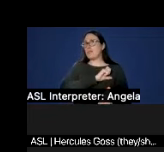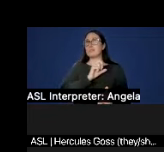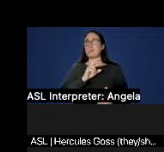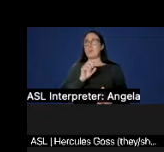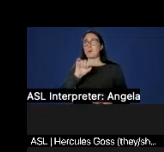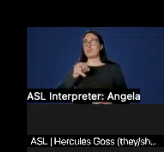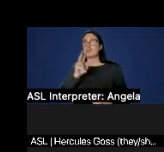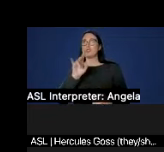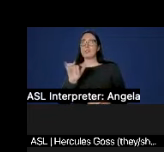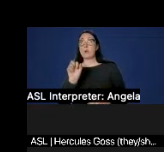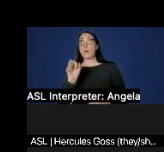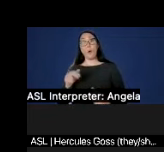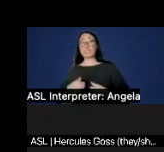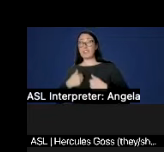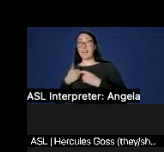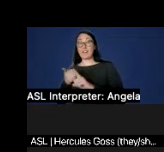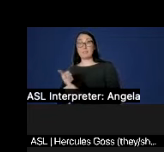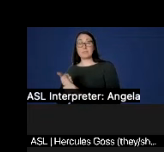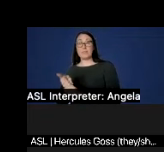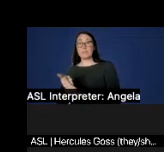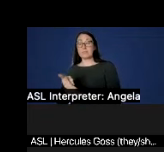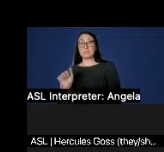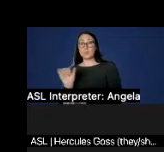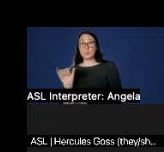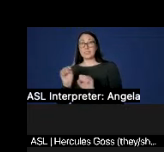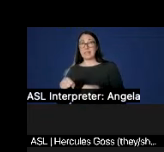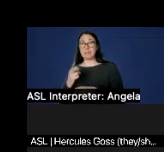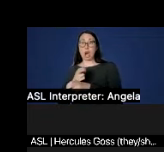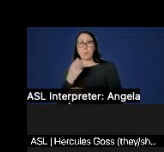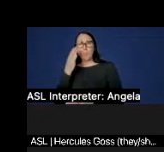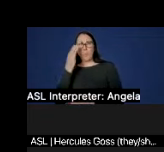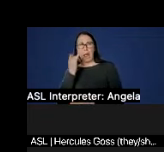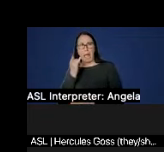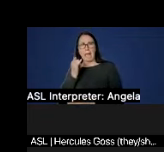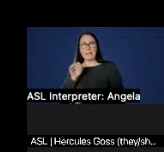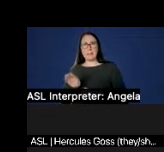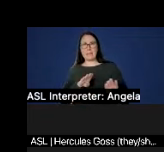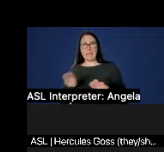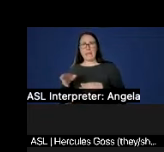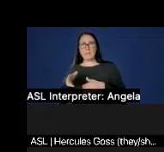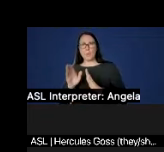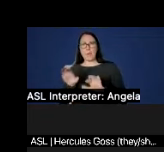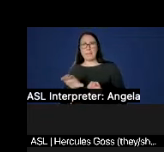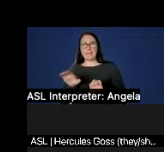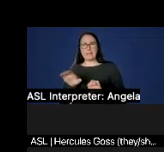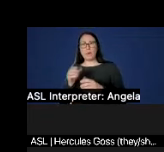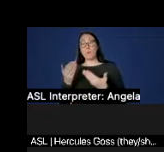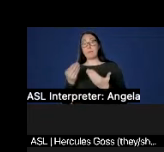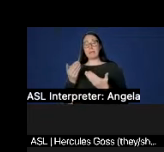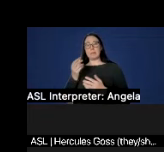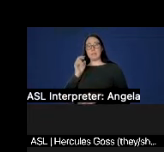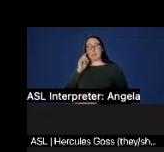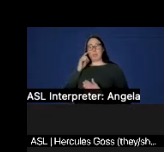themselves about, you know, why they behaved the way they did or why they maybe appeared